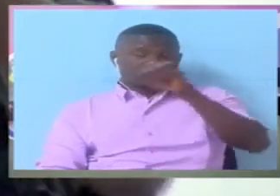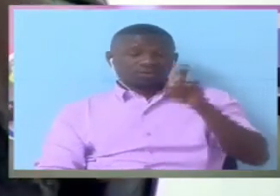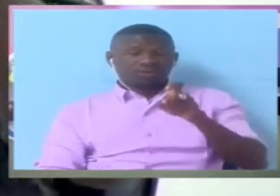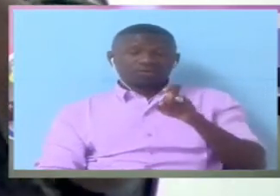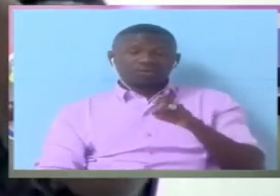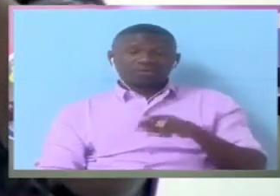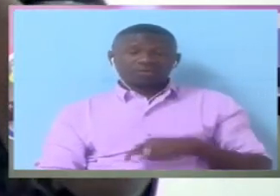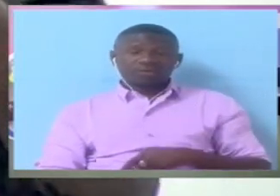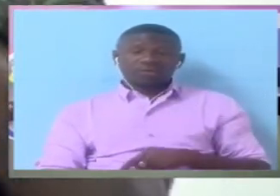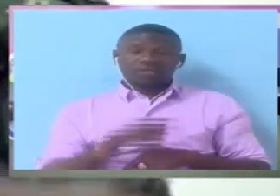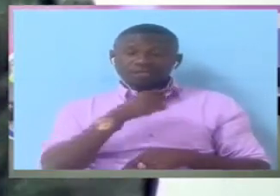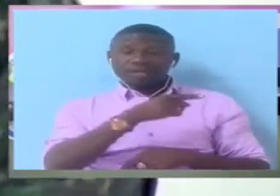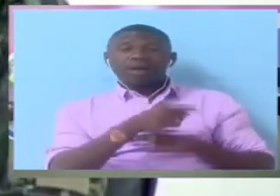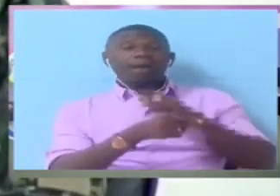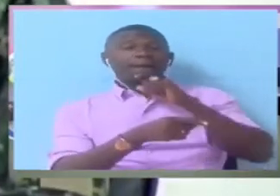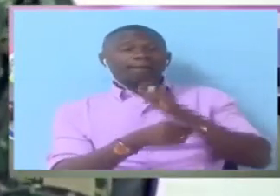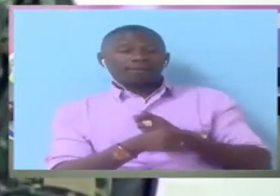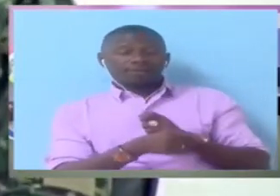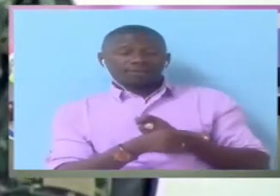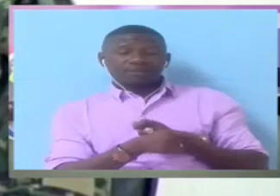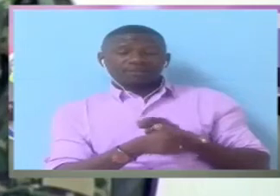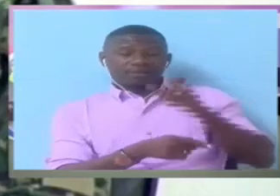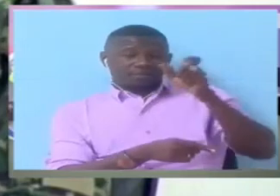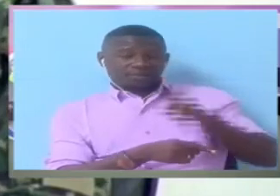behold that person who was sitting at that place